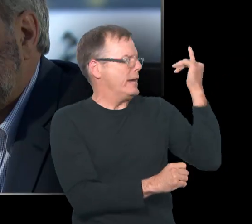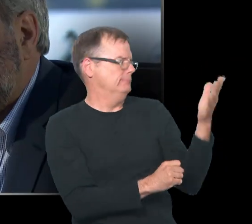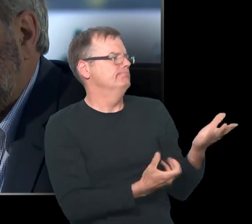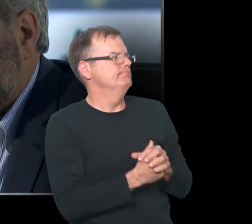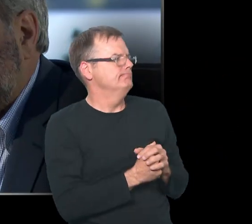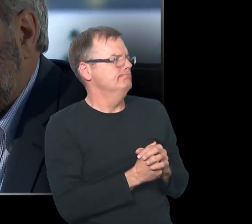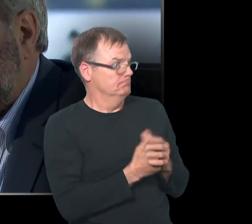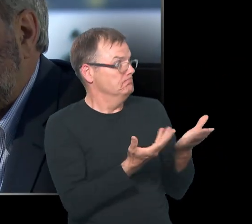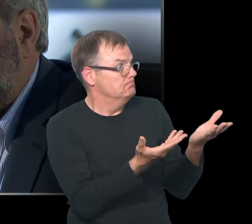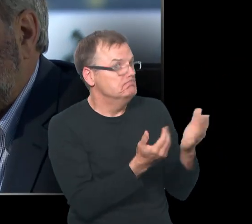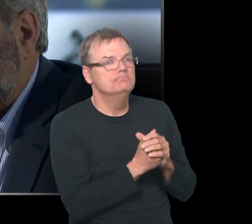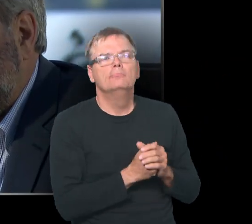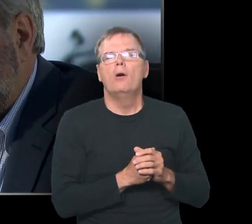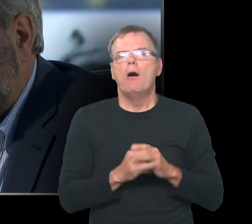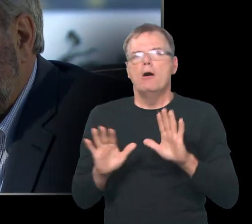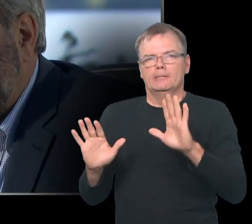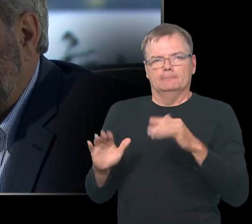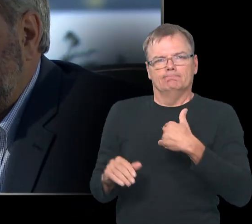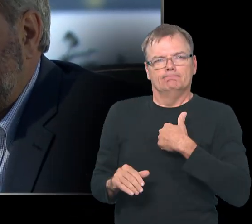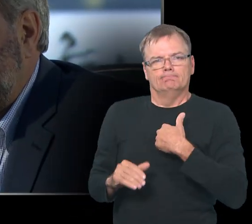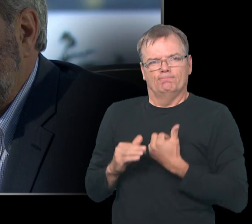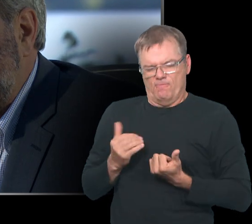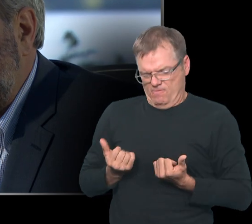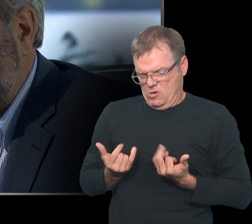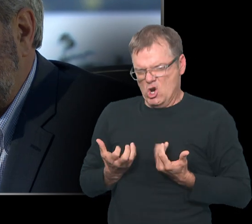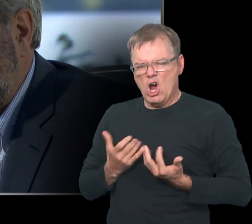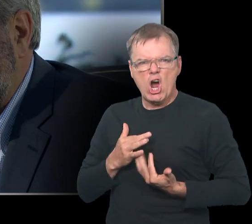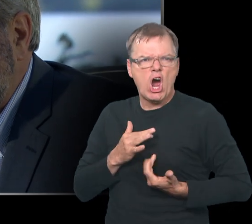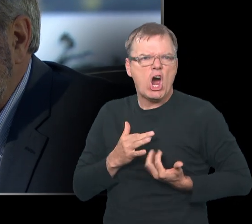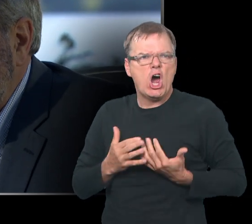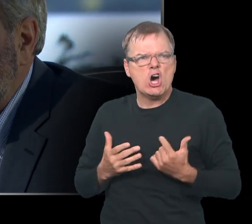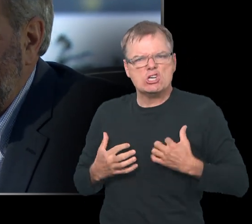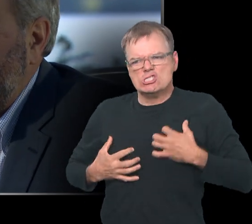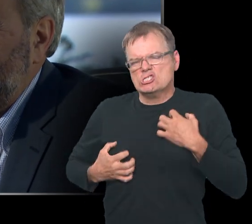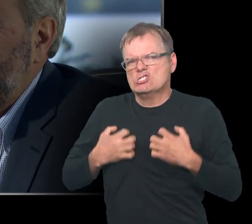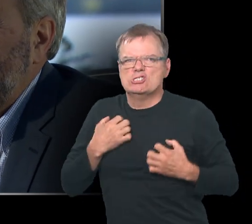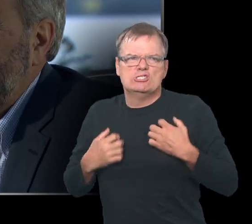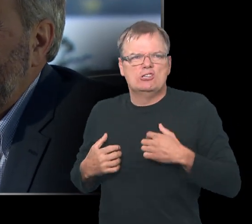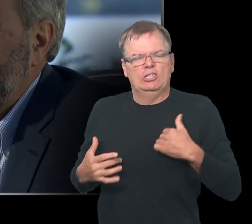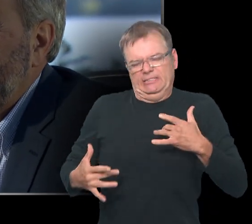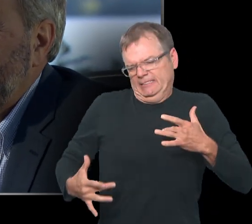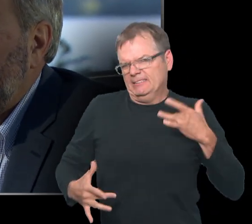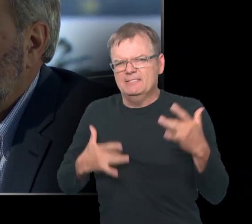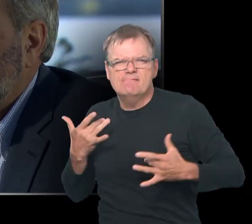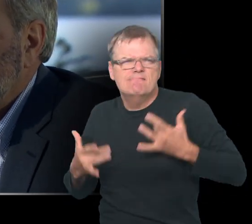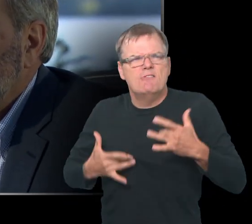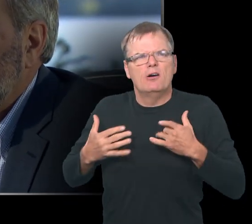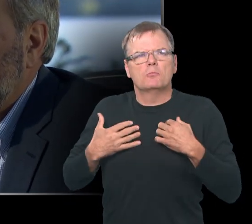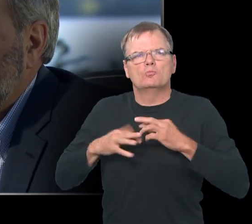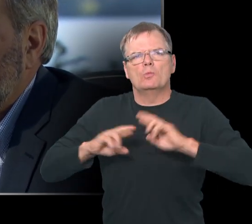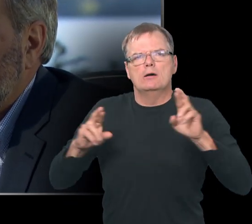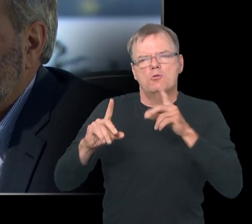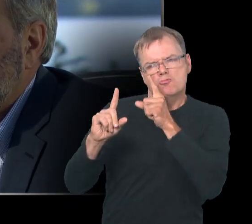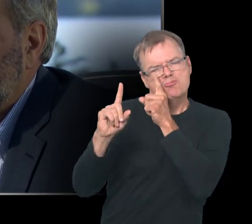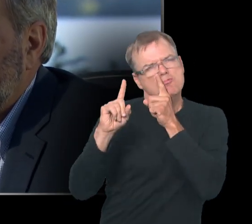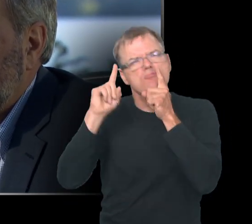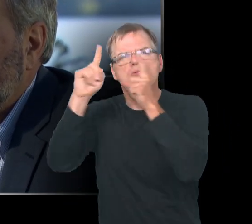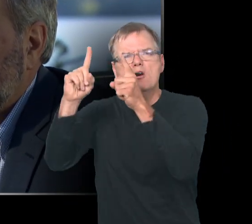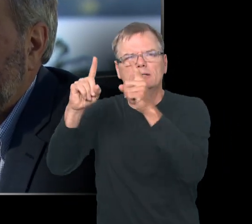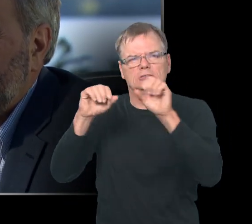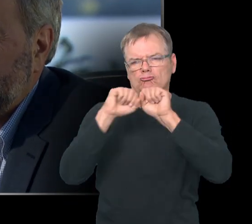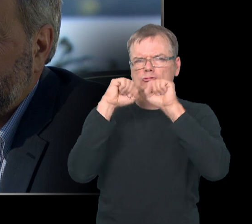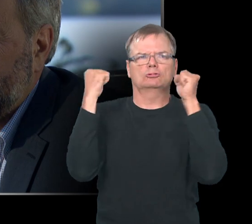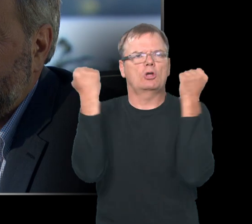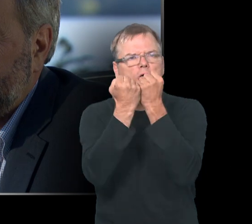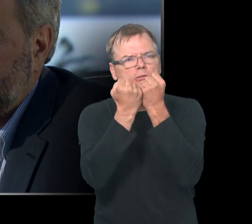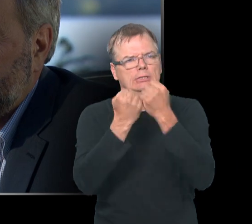Canada? The fire in my belly, and some of us have more than others, is, and what gets me up every day is to try to make this